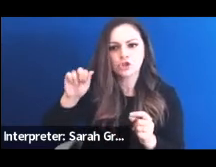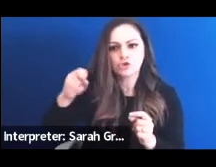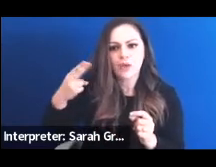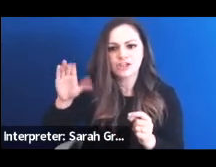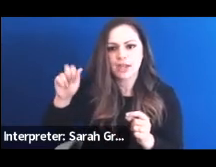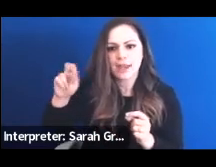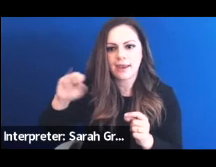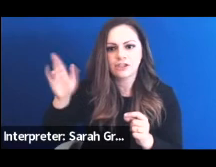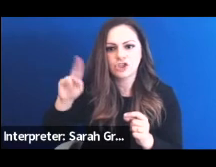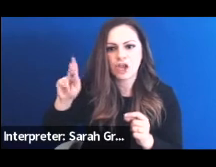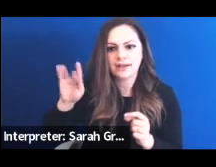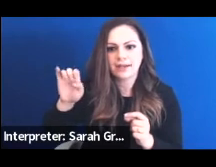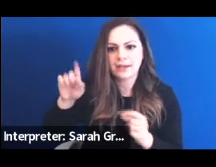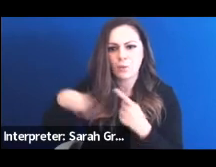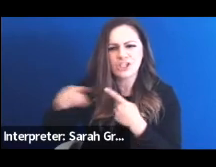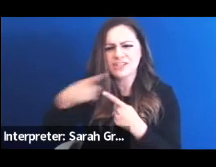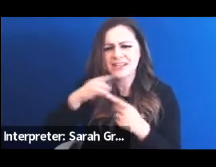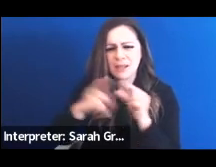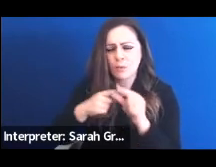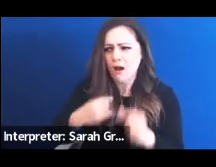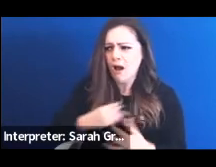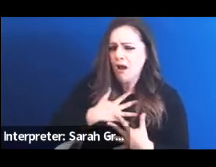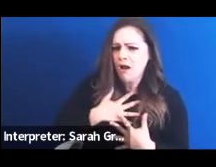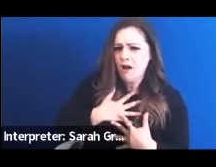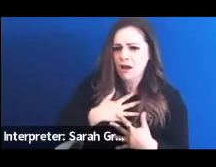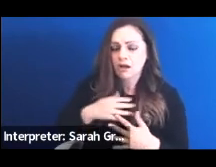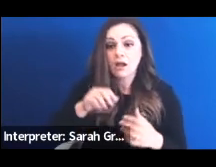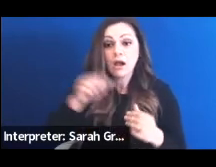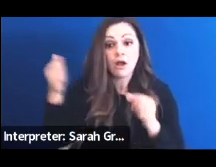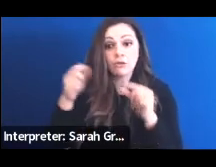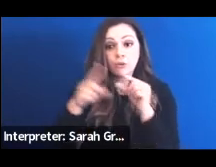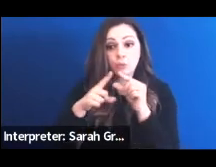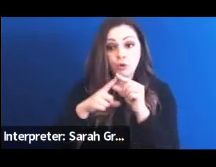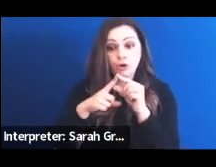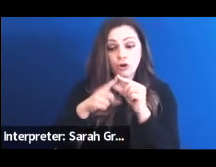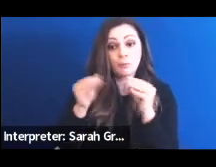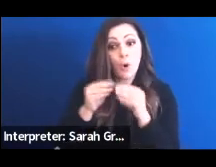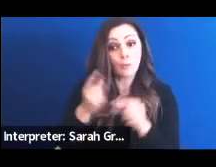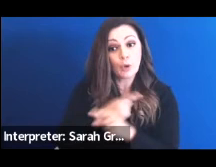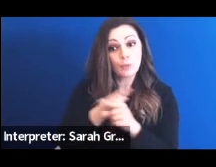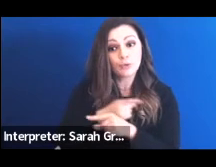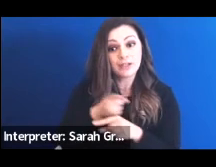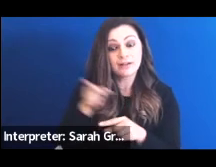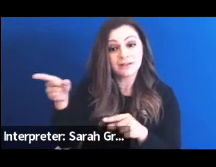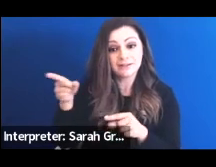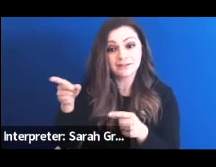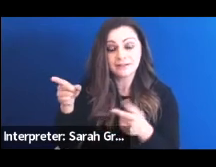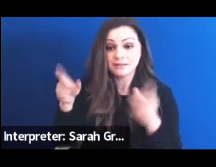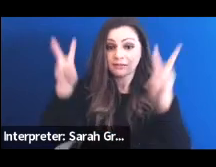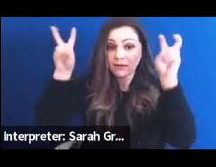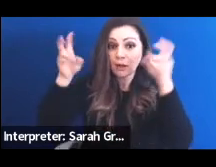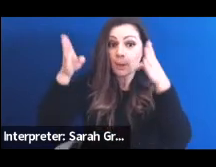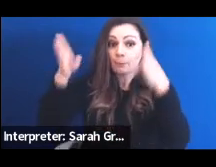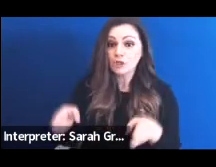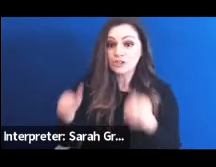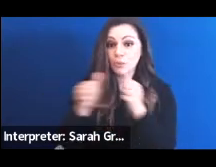cold every time she does. An alternative term would be, that would be more appropriate, person with a substance use disorder, person in